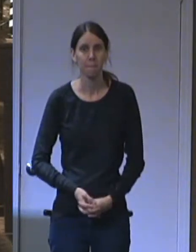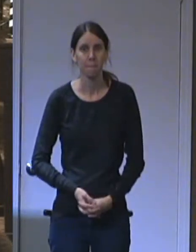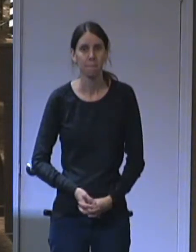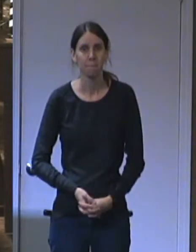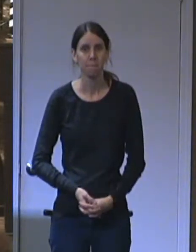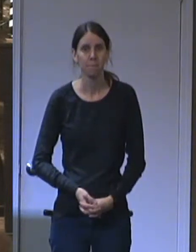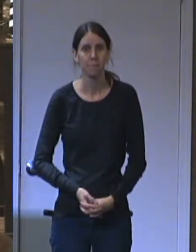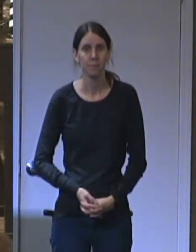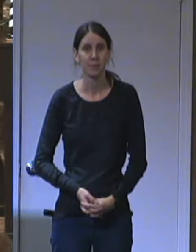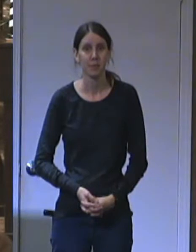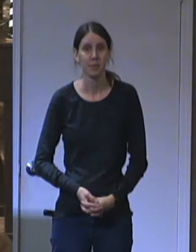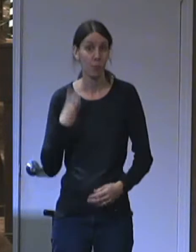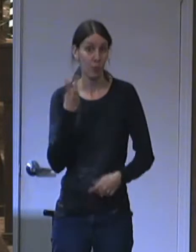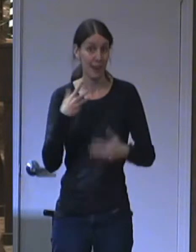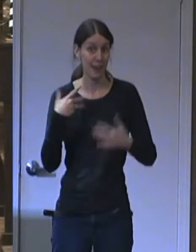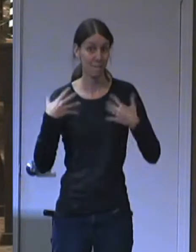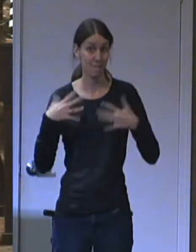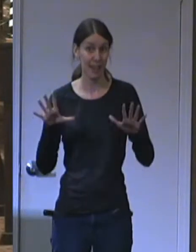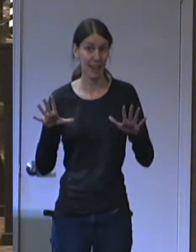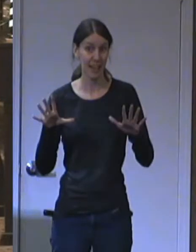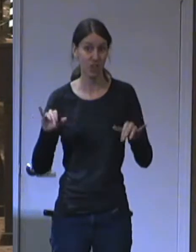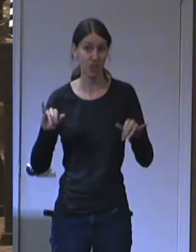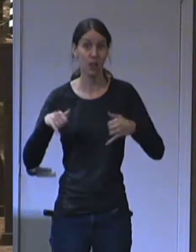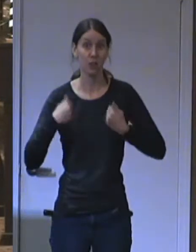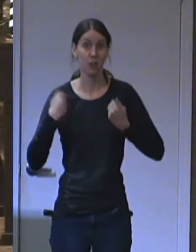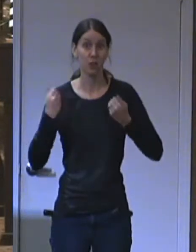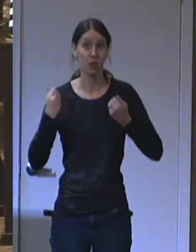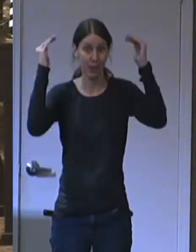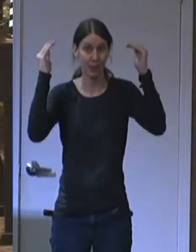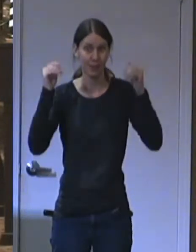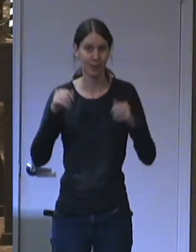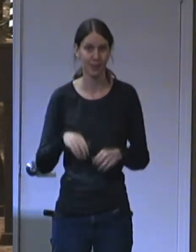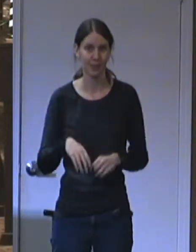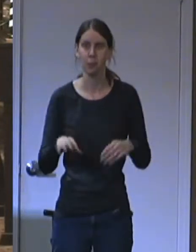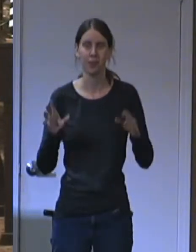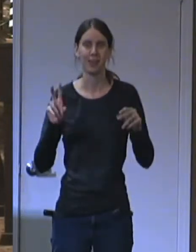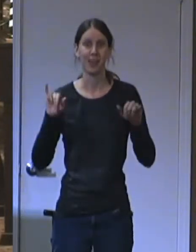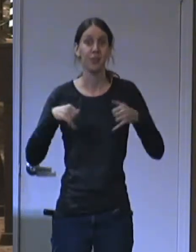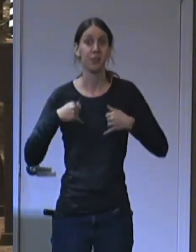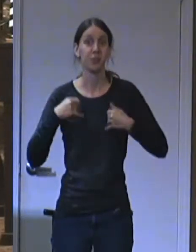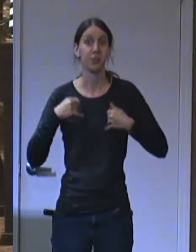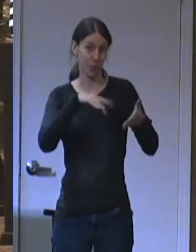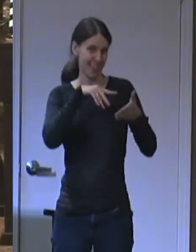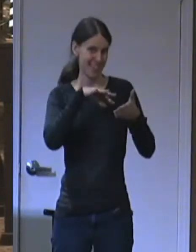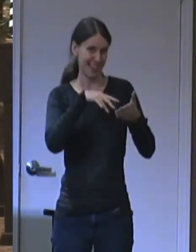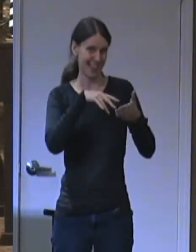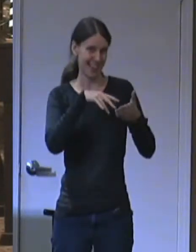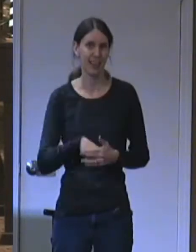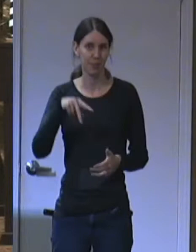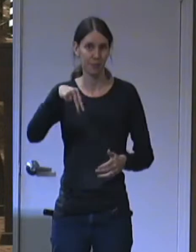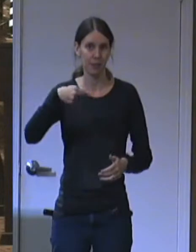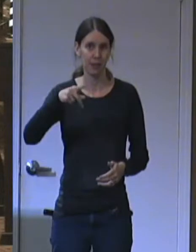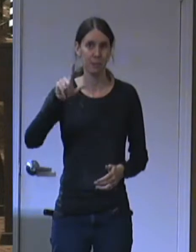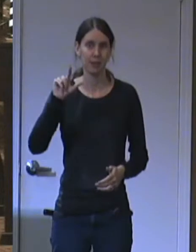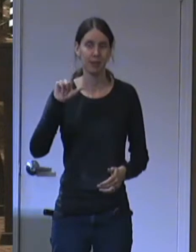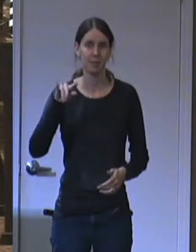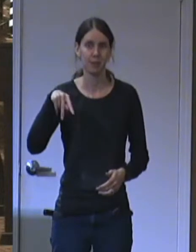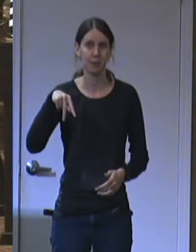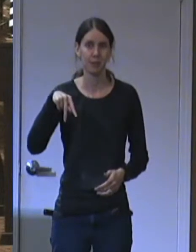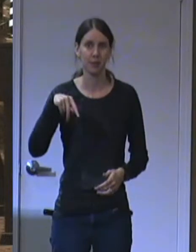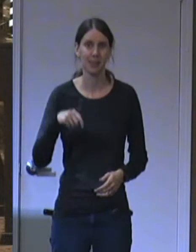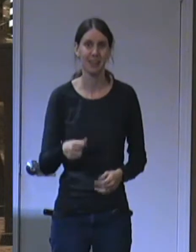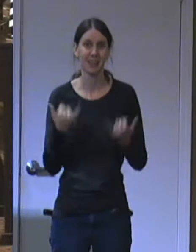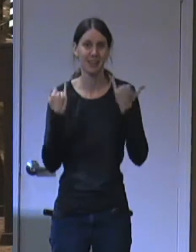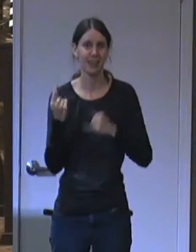Well, we've finished our joy in Philippians study. Moving on now. Today, I'd like to look at